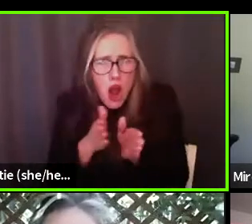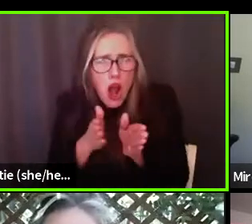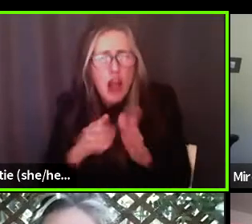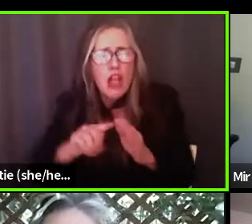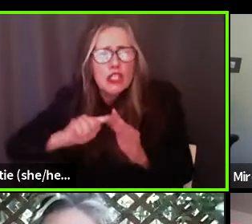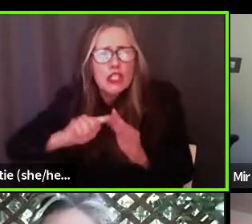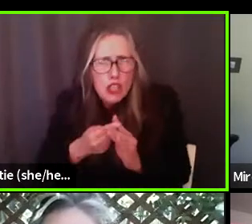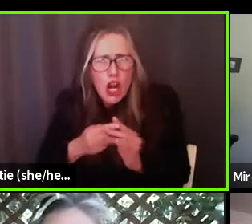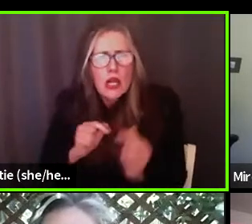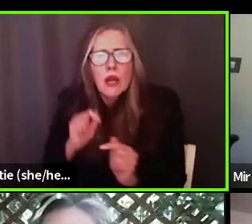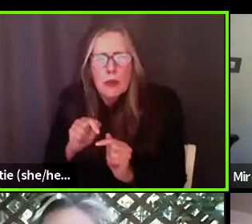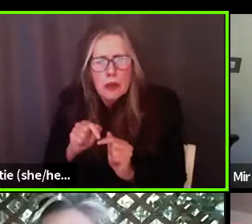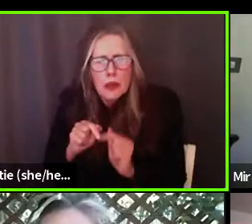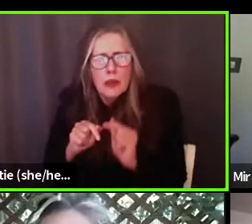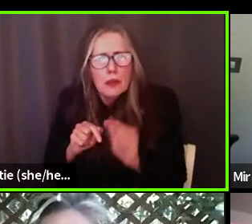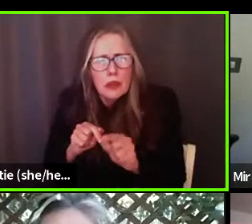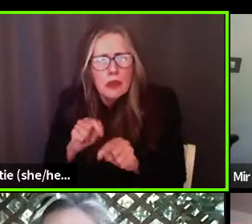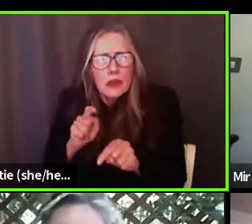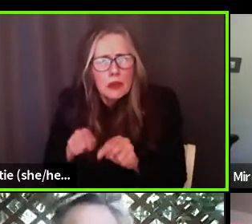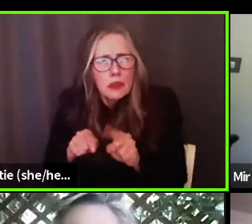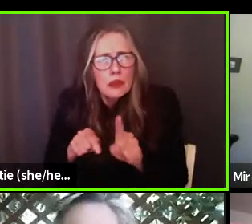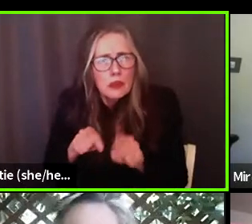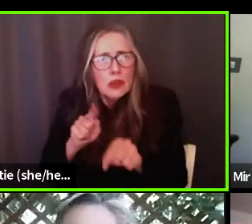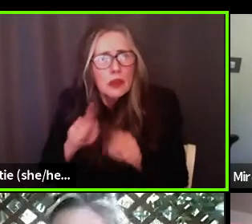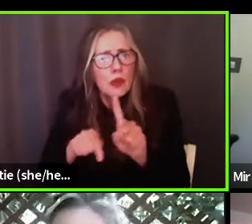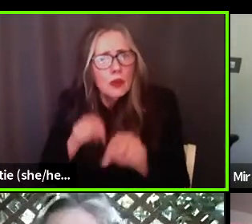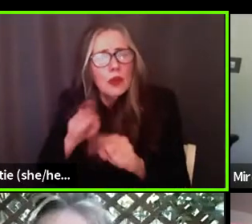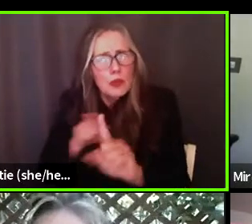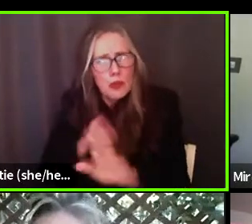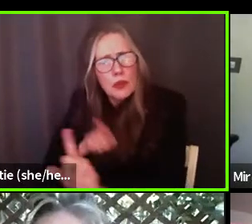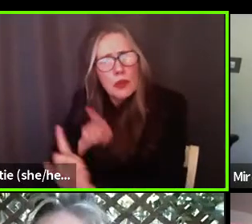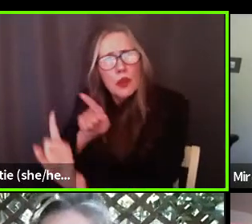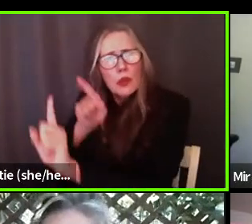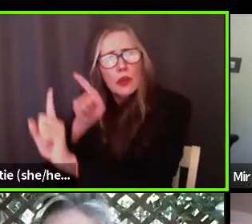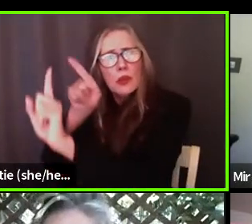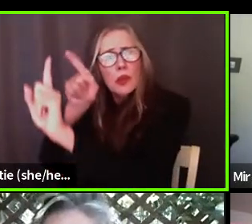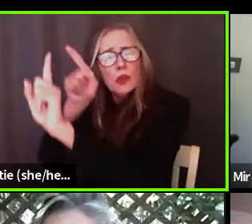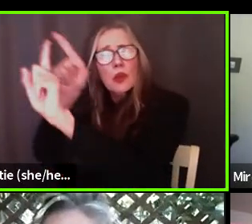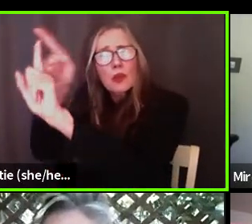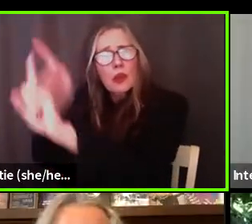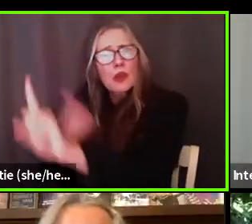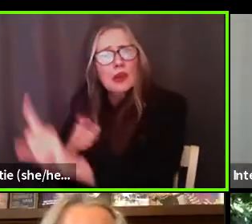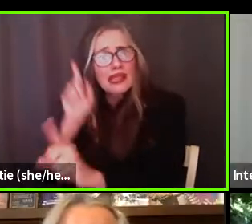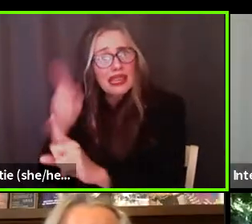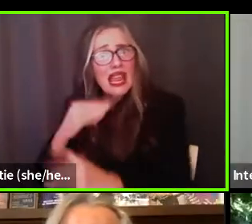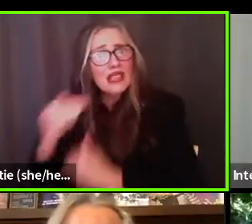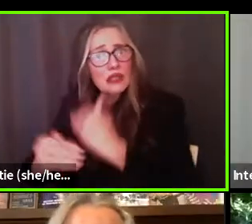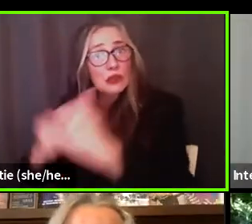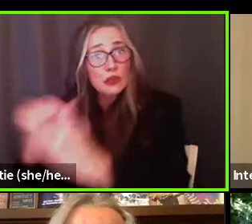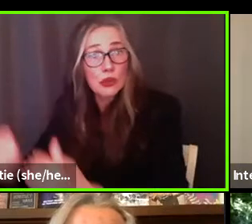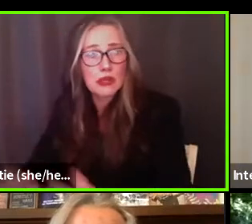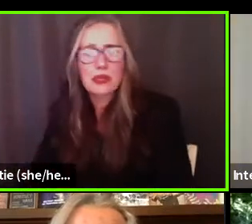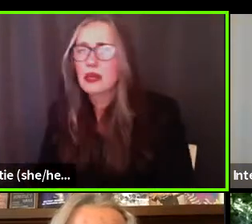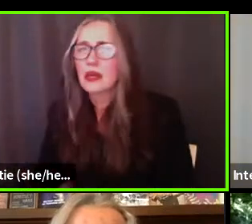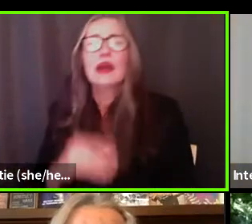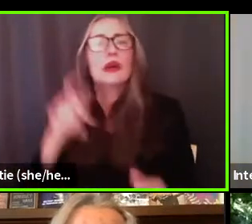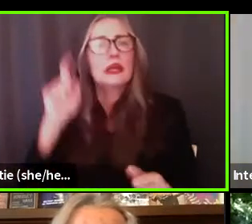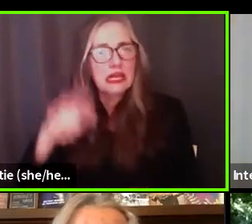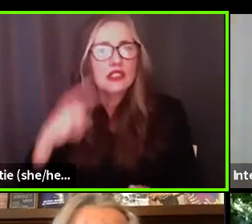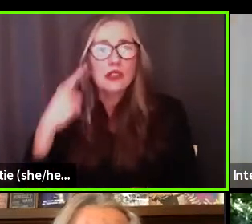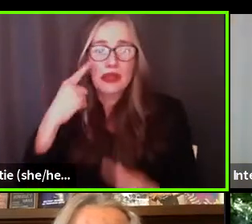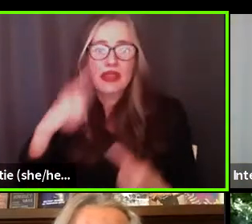happening again other just complete ignorance and the normalization of it i have a question about the